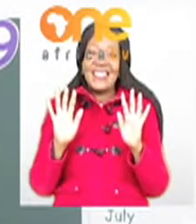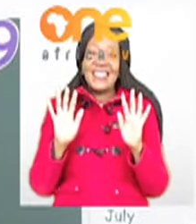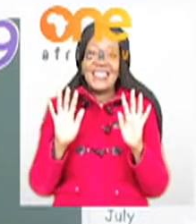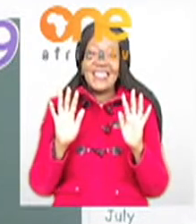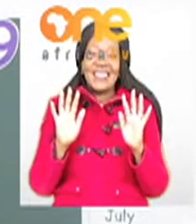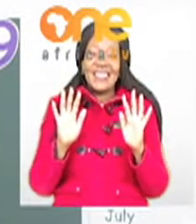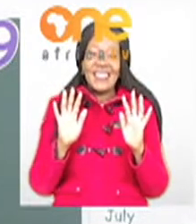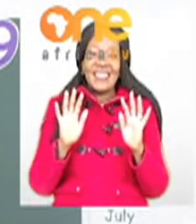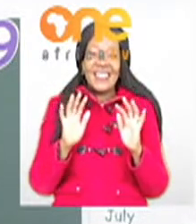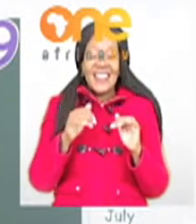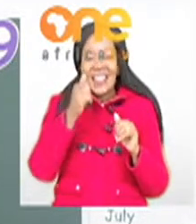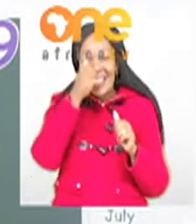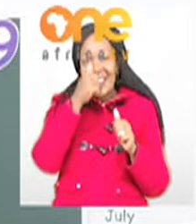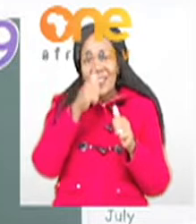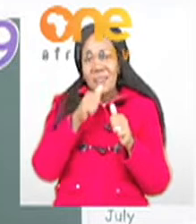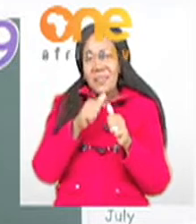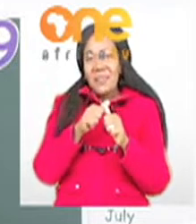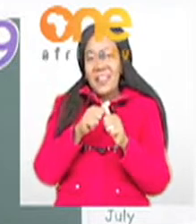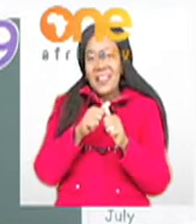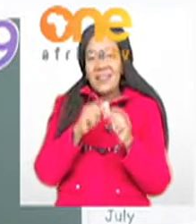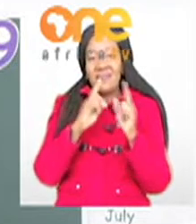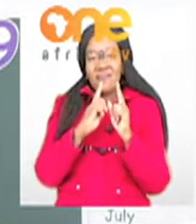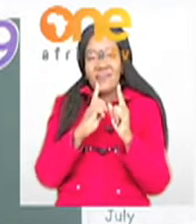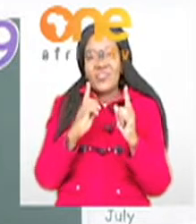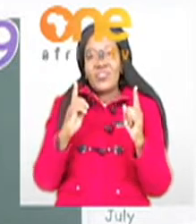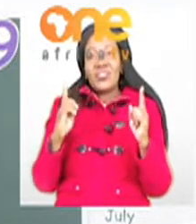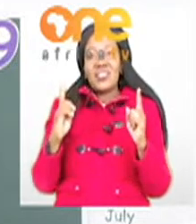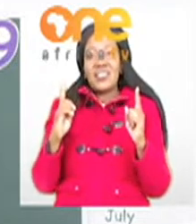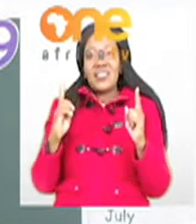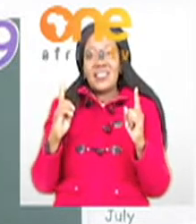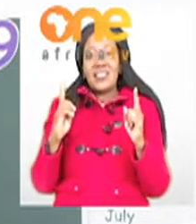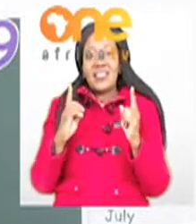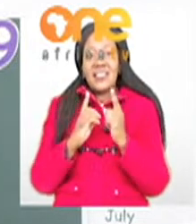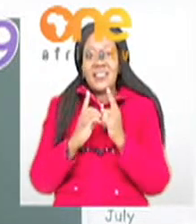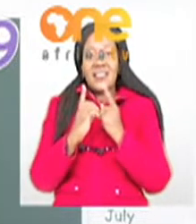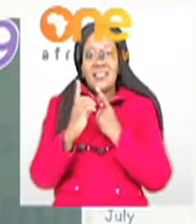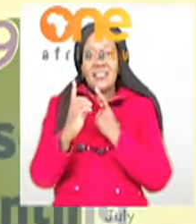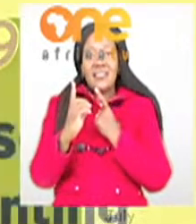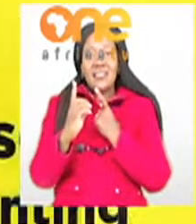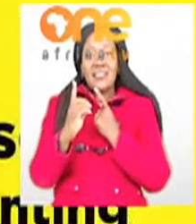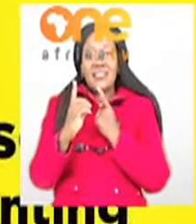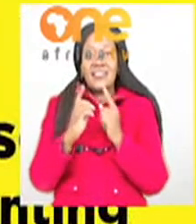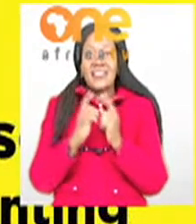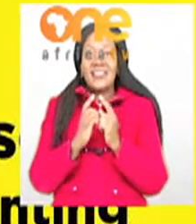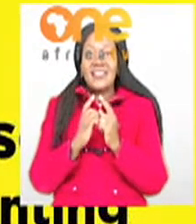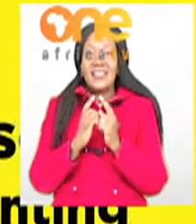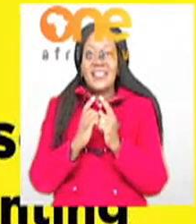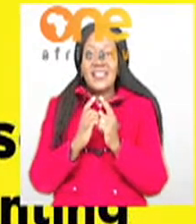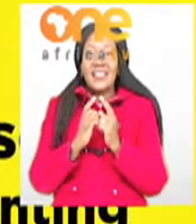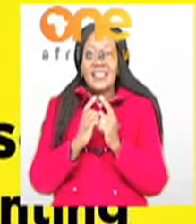sanitized. Remember to maintain a social distance.